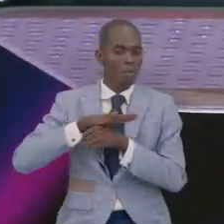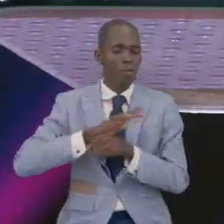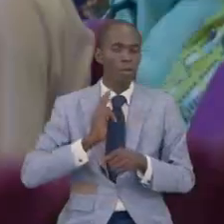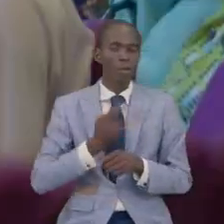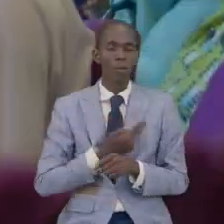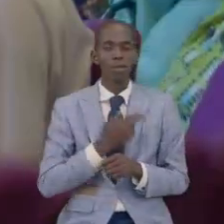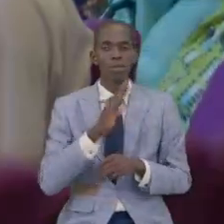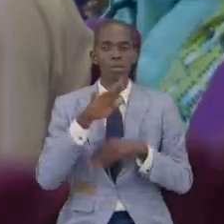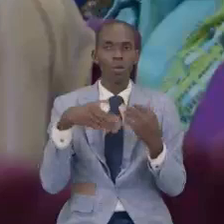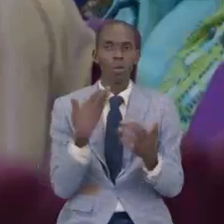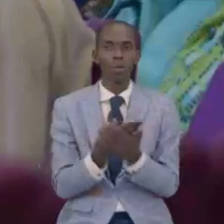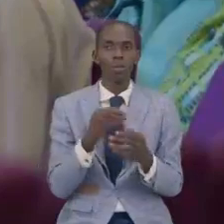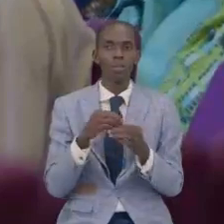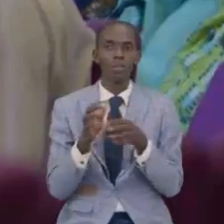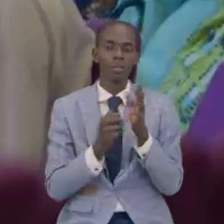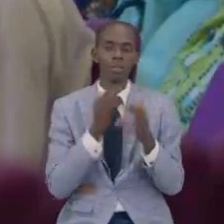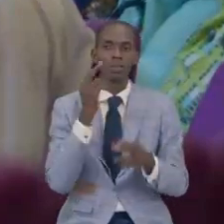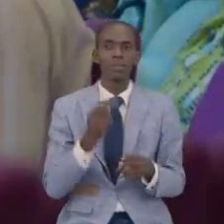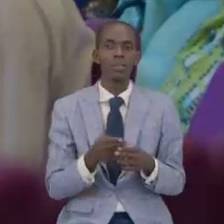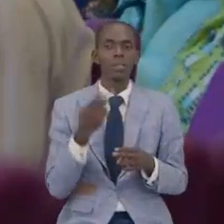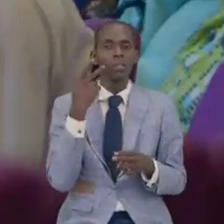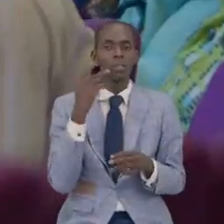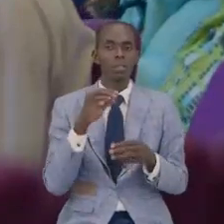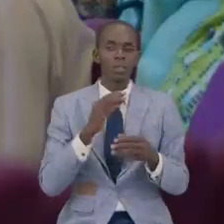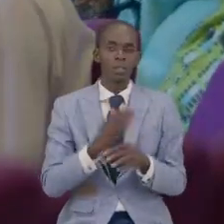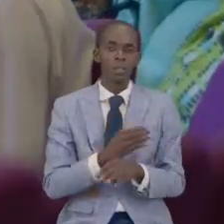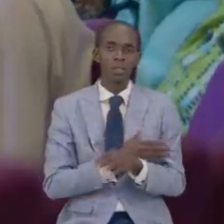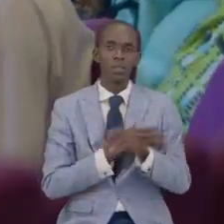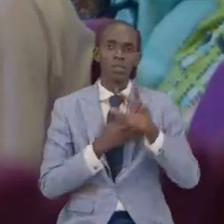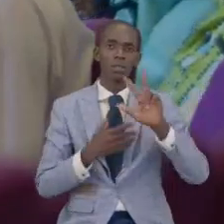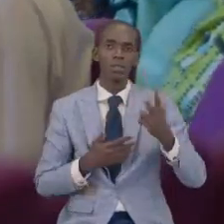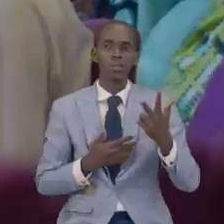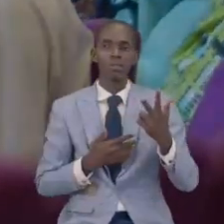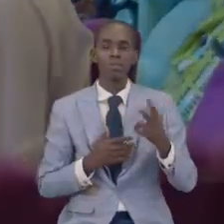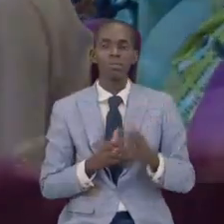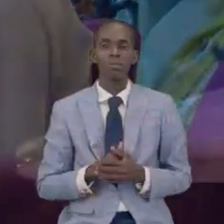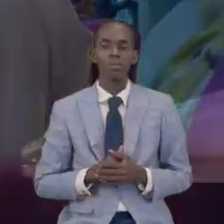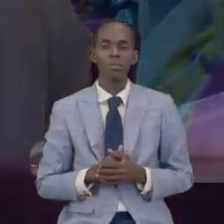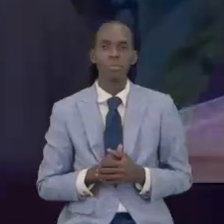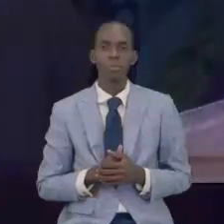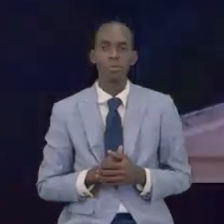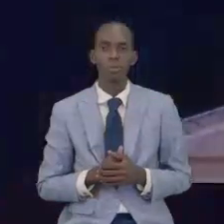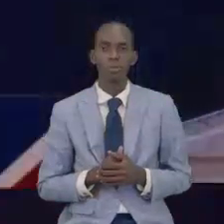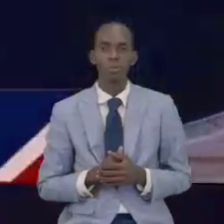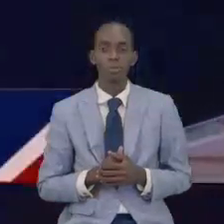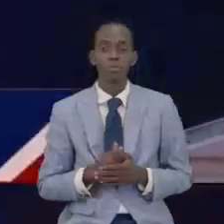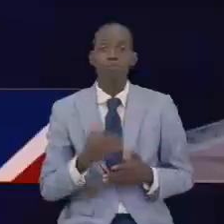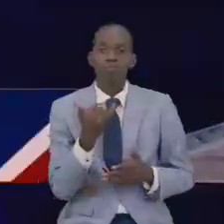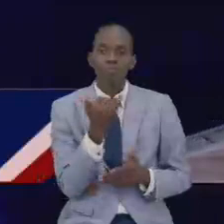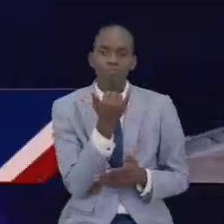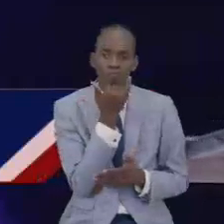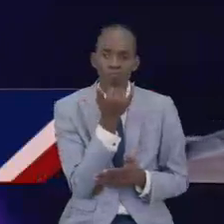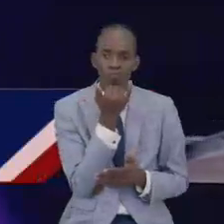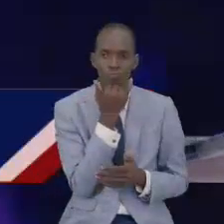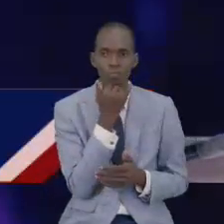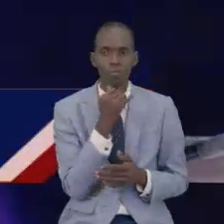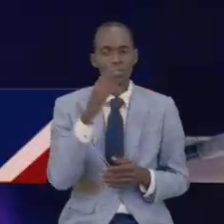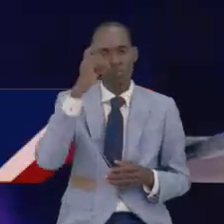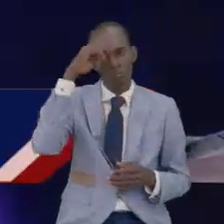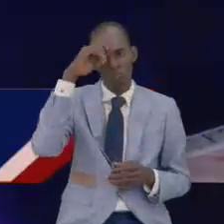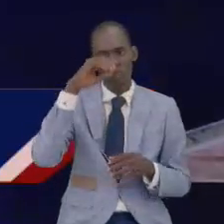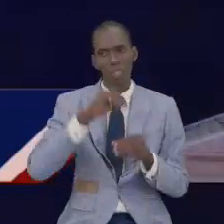in Jesus' name. Look at number 3 here. Number 3, we're looking at the 4 paltry wisdom in